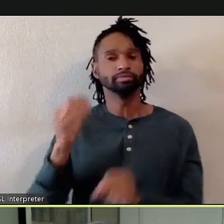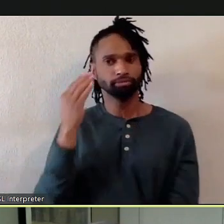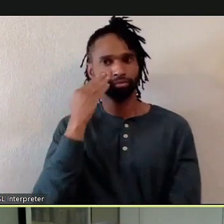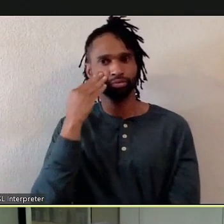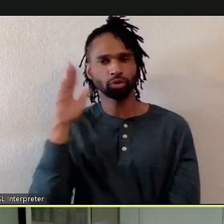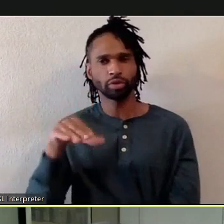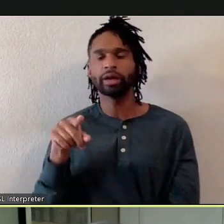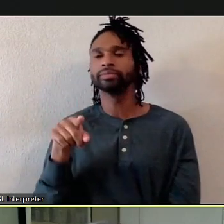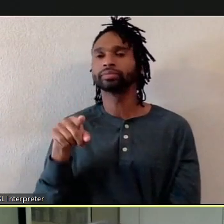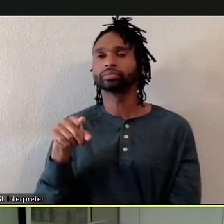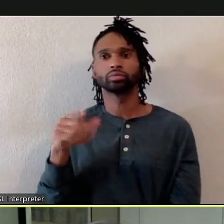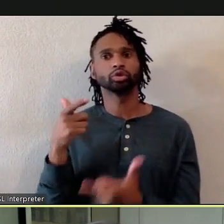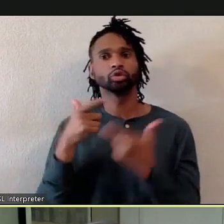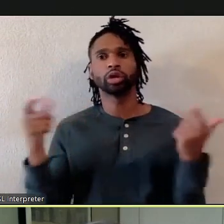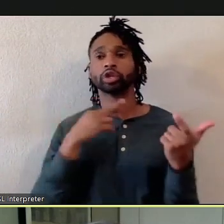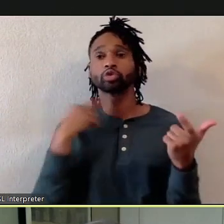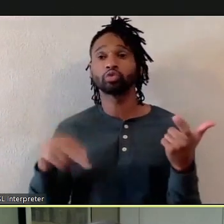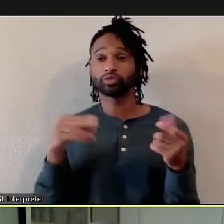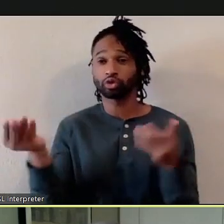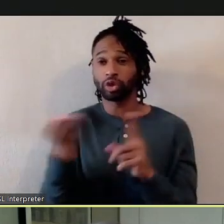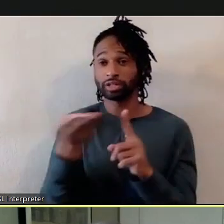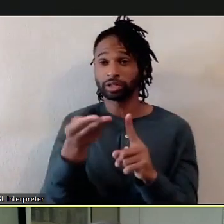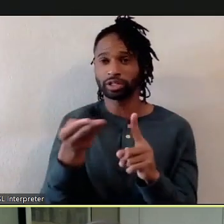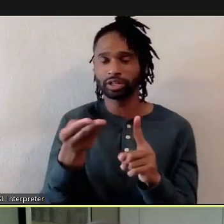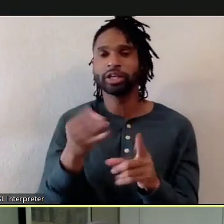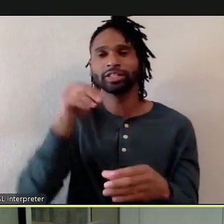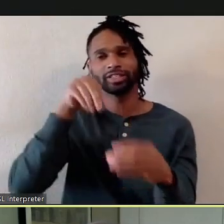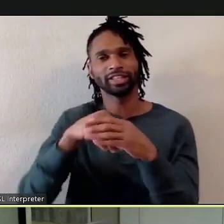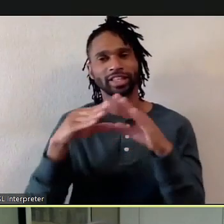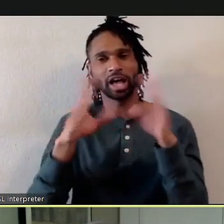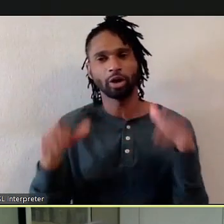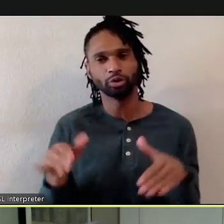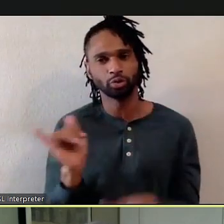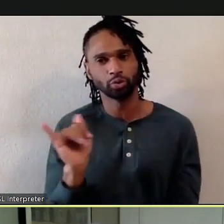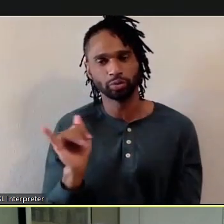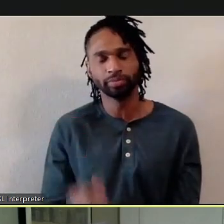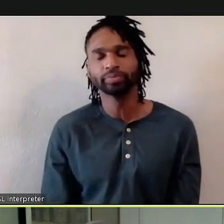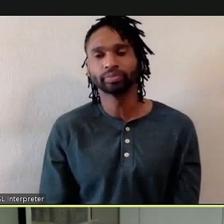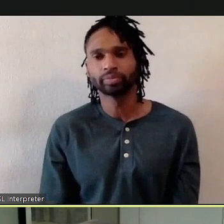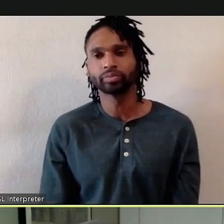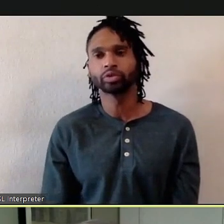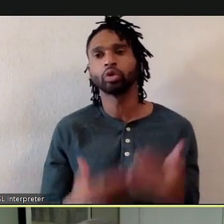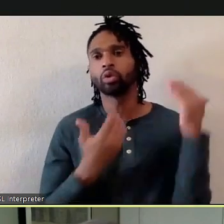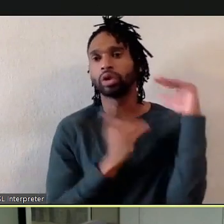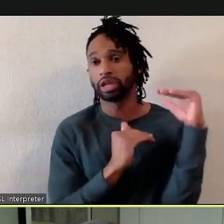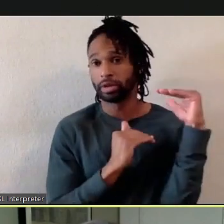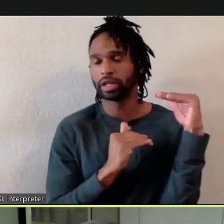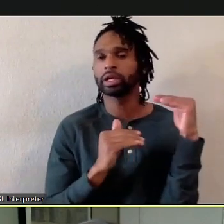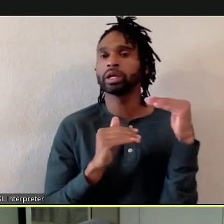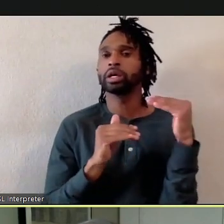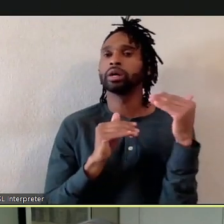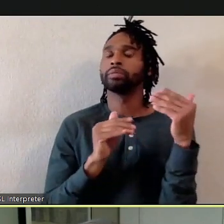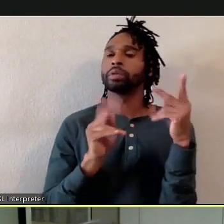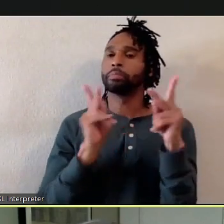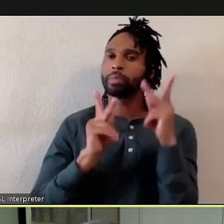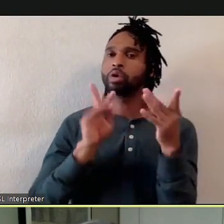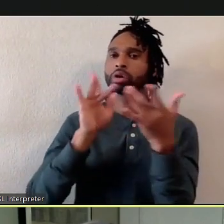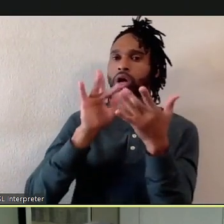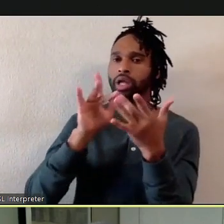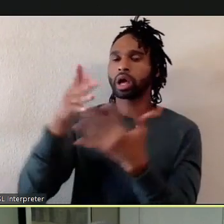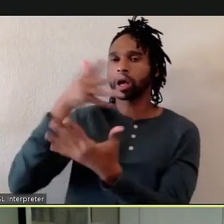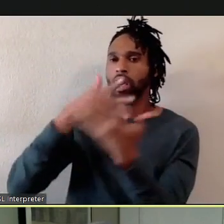the greatest risk of transmission appears to be within households. And so really limiting the number of contacts that occur between